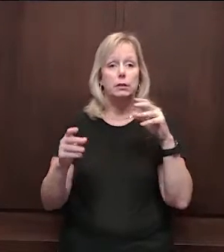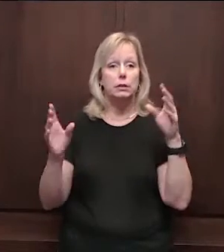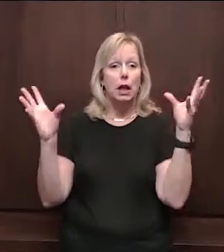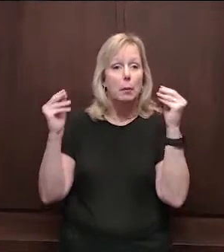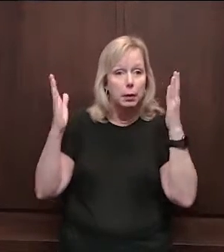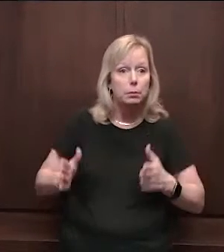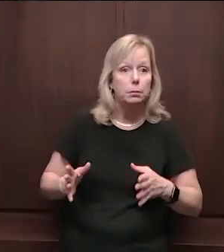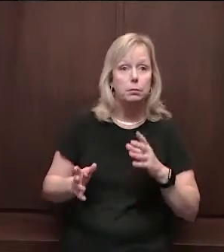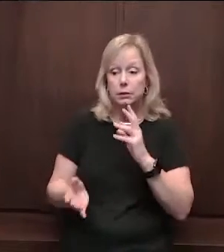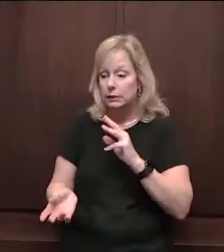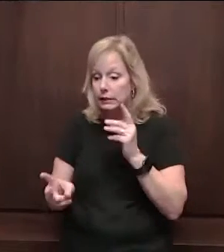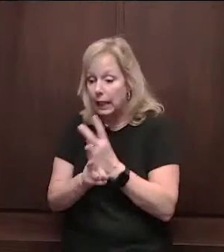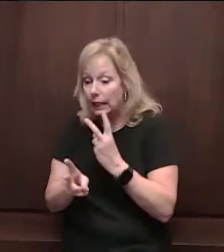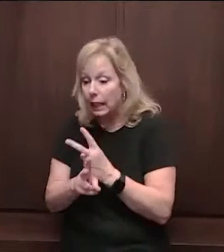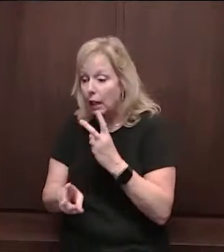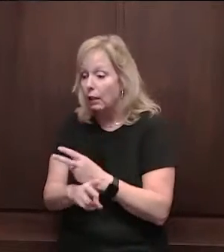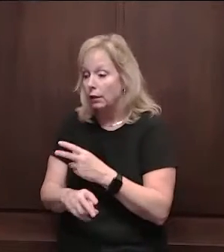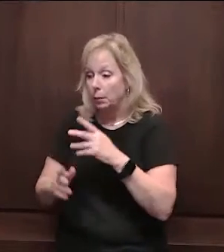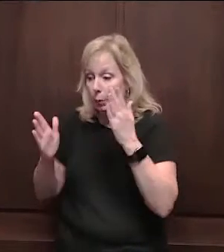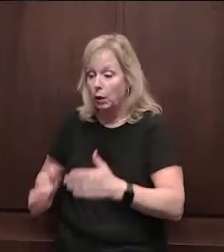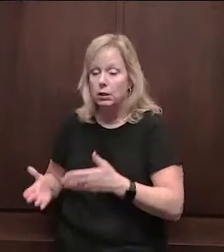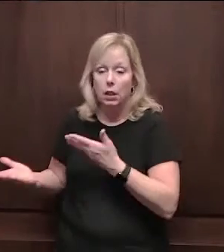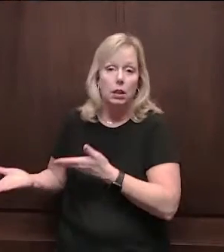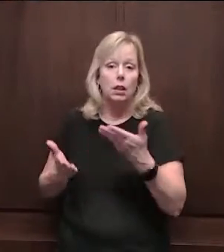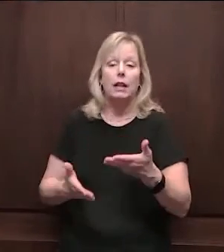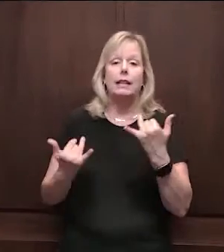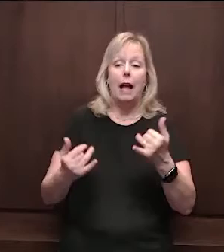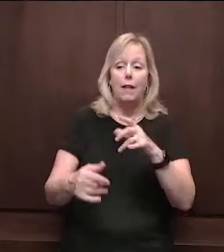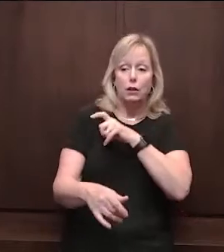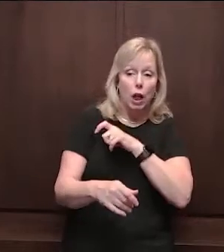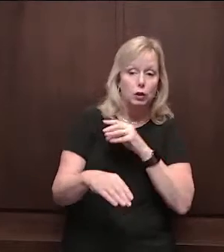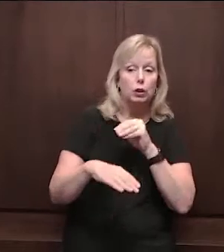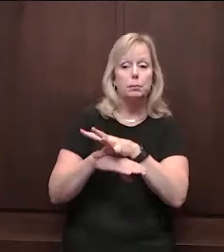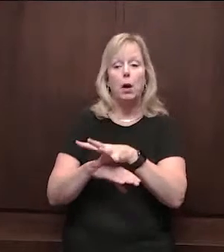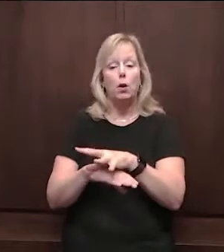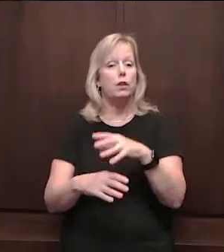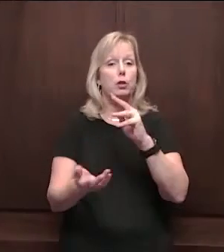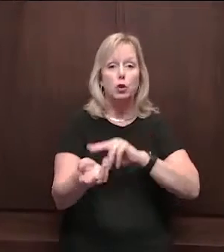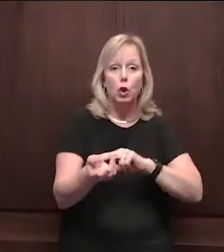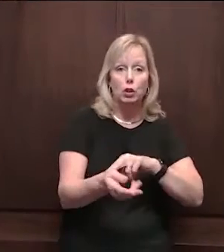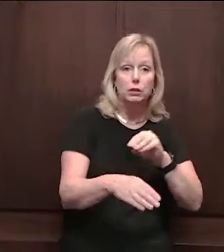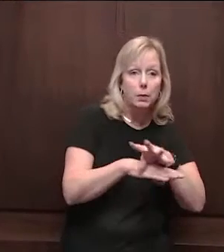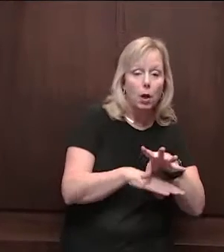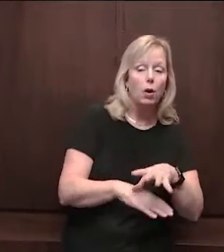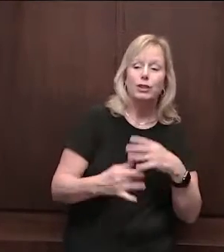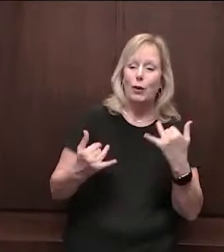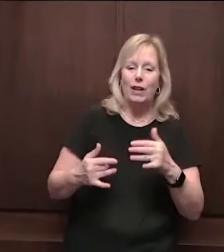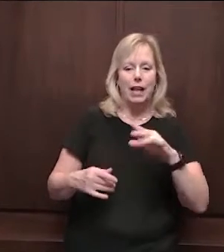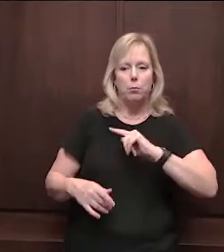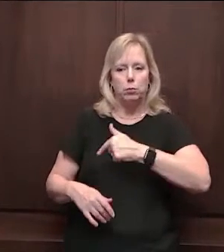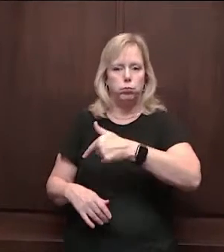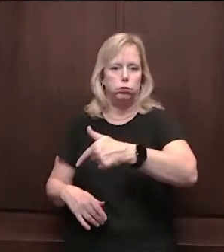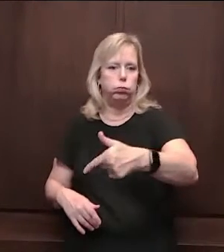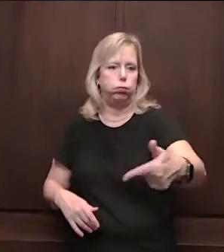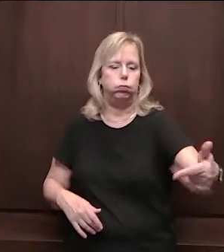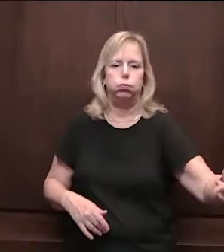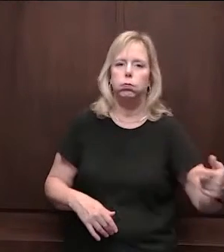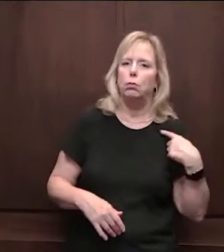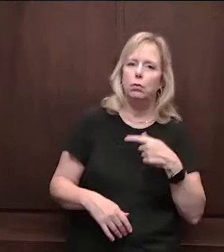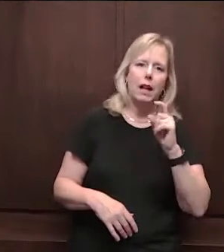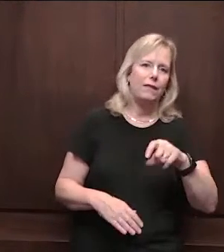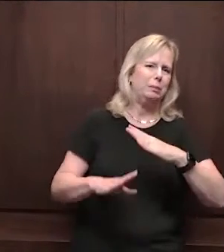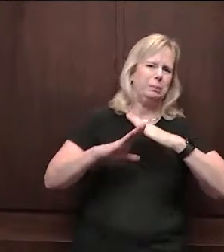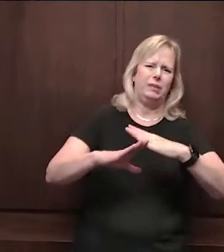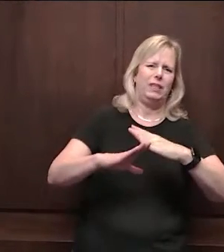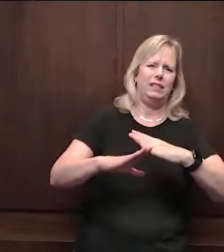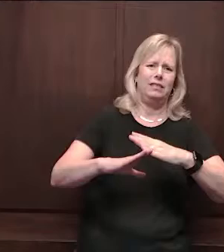room. Those ER doctors and the nurses are being exposed. So it's a domino effect. So we've got to stop